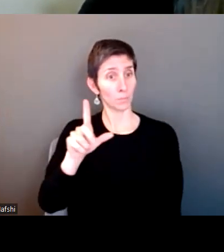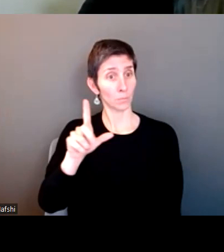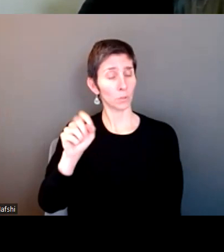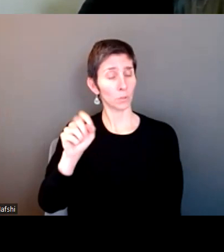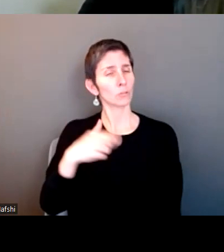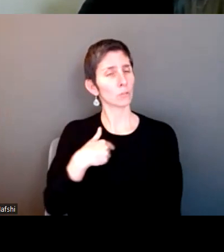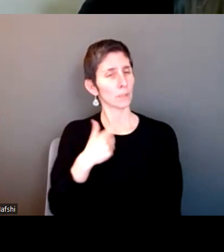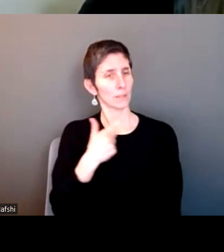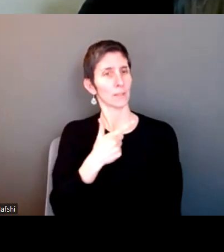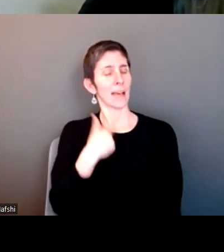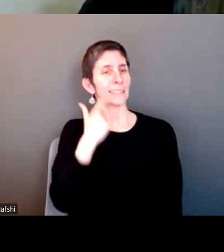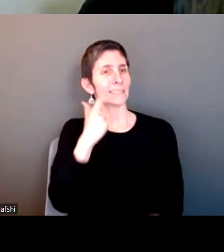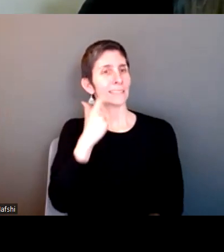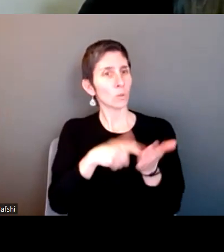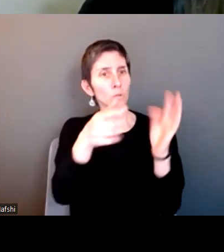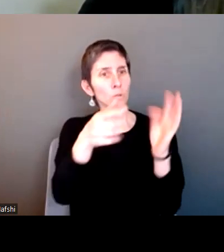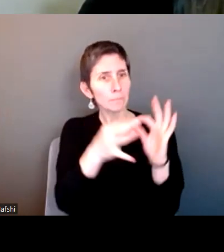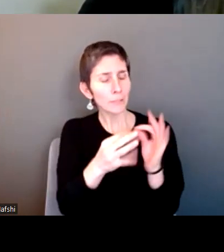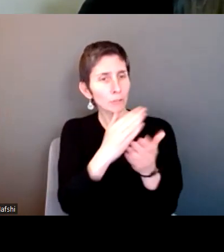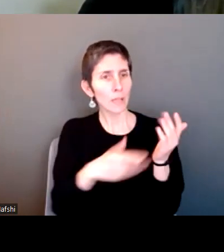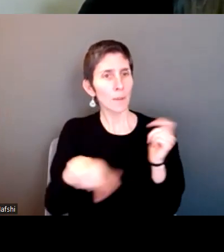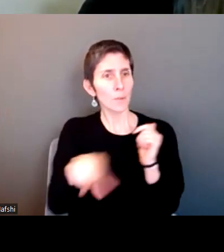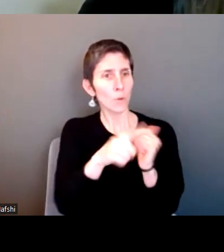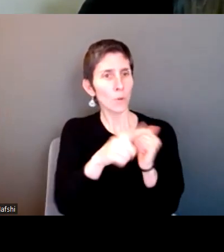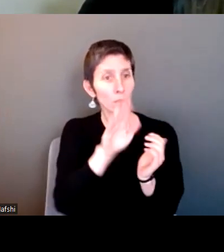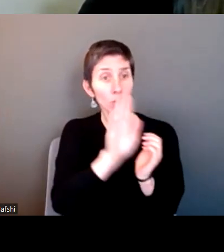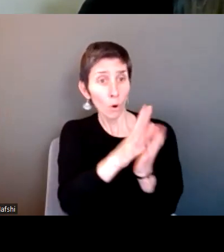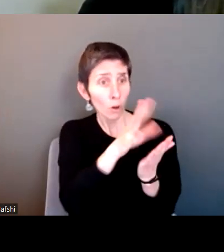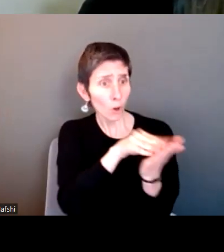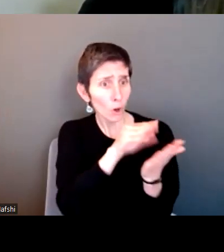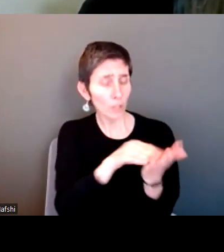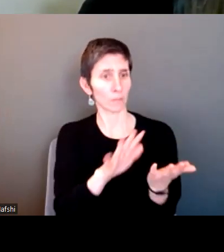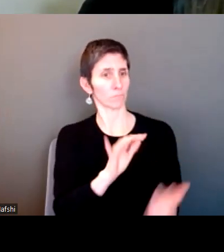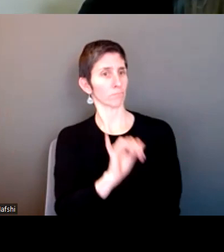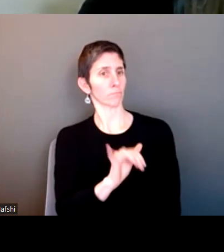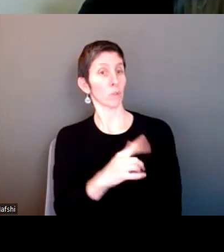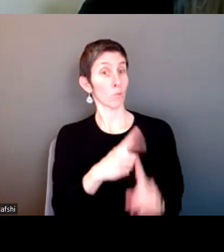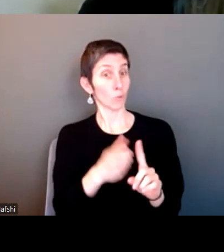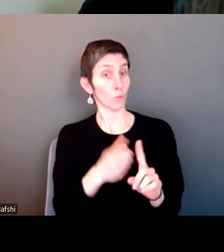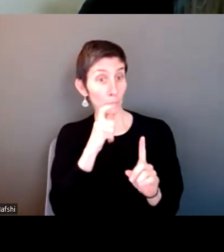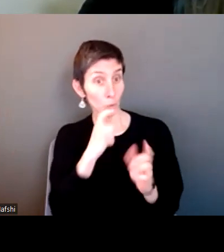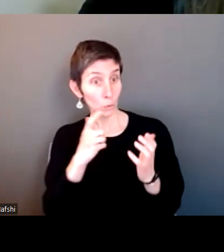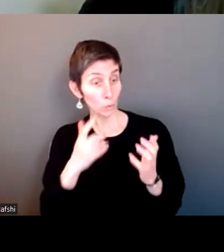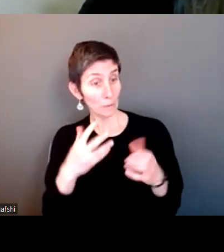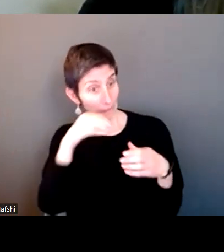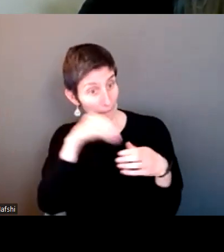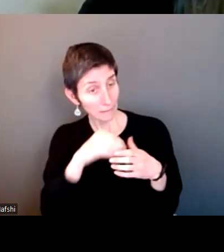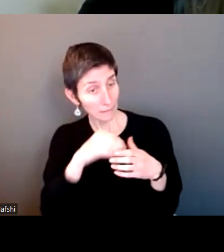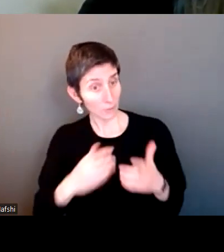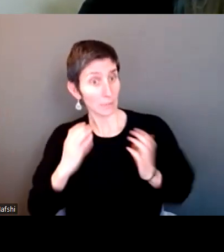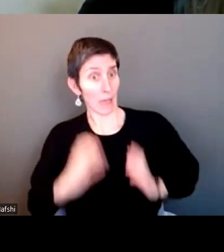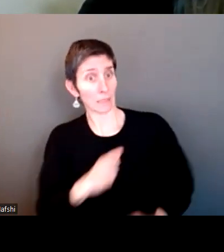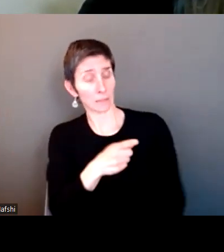from working with older people in the shelter, but, you know, generally, are there lessons that we can take